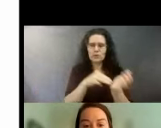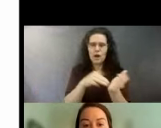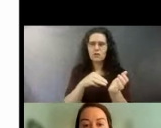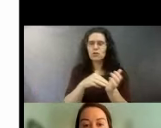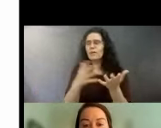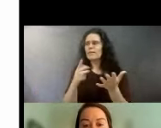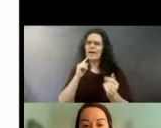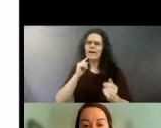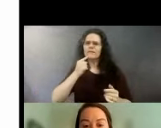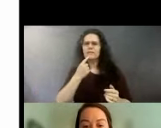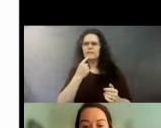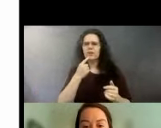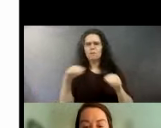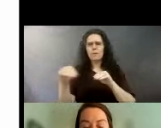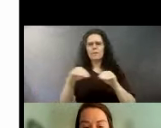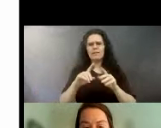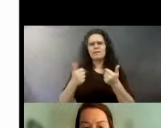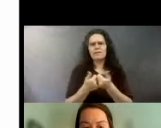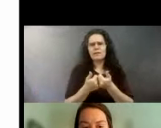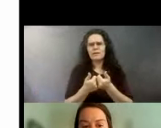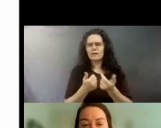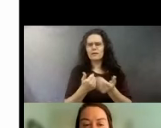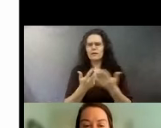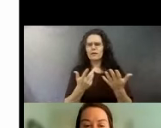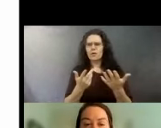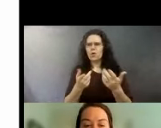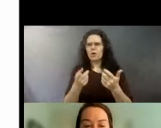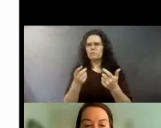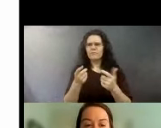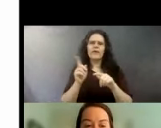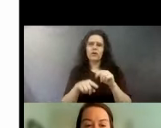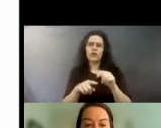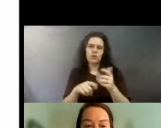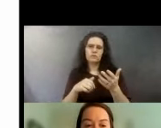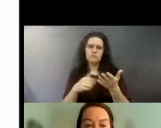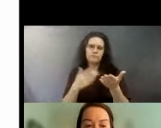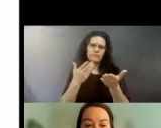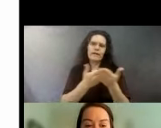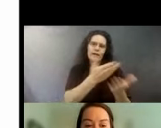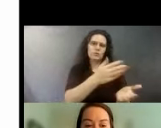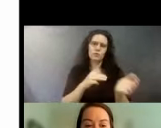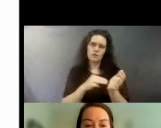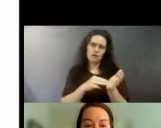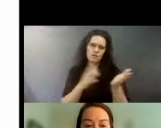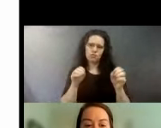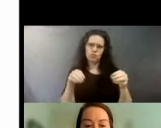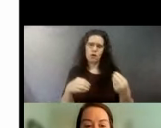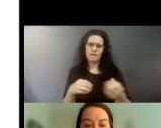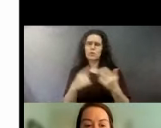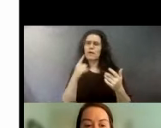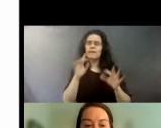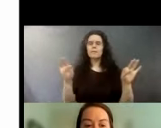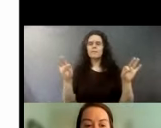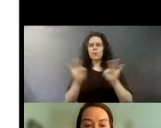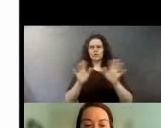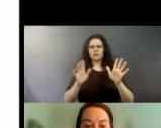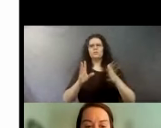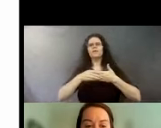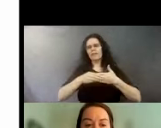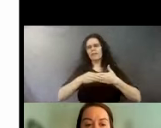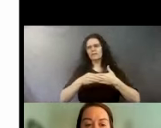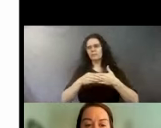mobility issues, or just couldn't get to the doctor. So I do think it is important to be flexible,